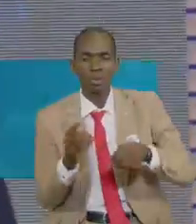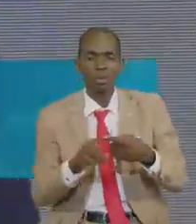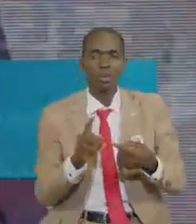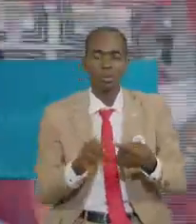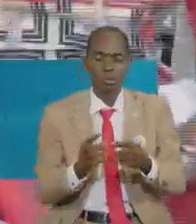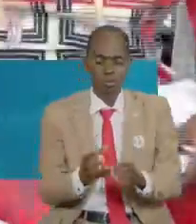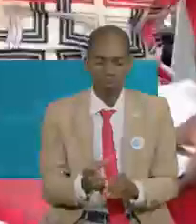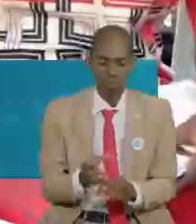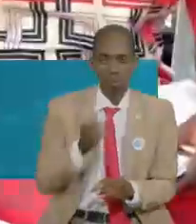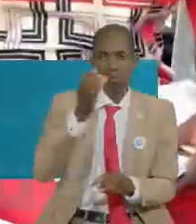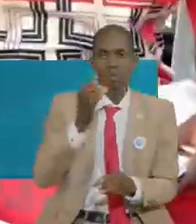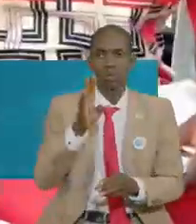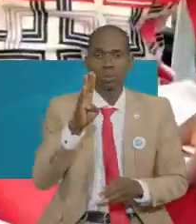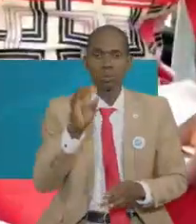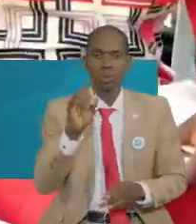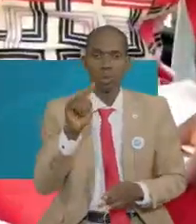vessel.